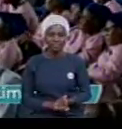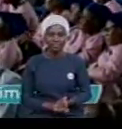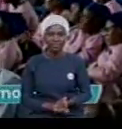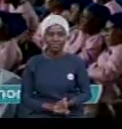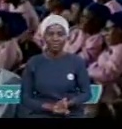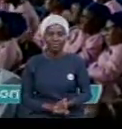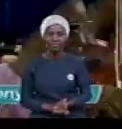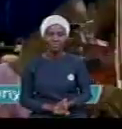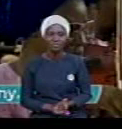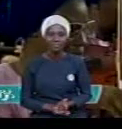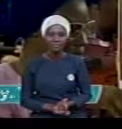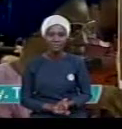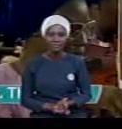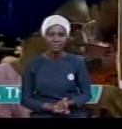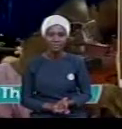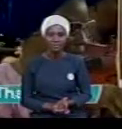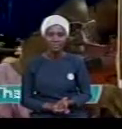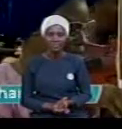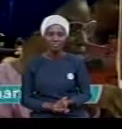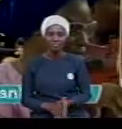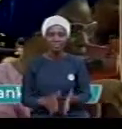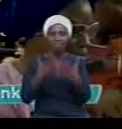more testimonies.